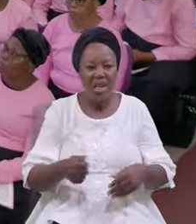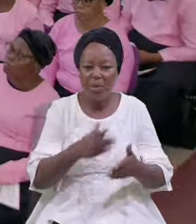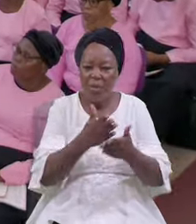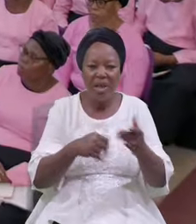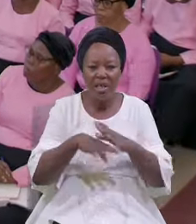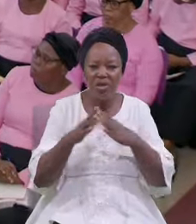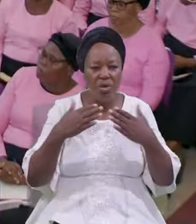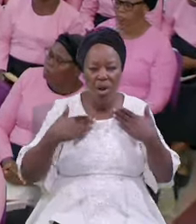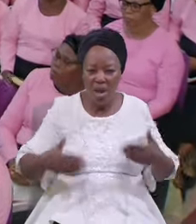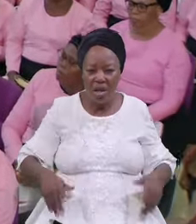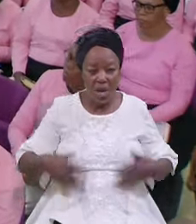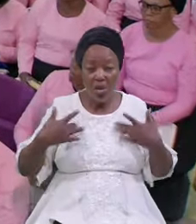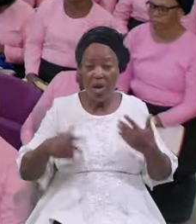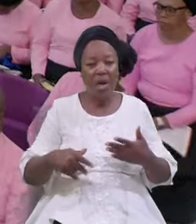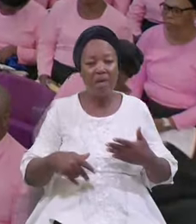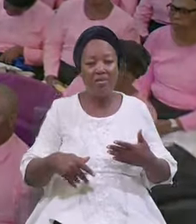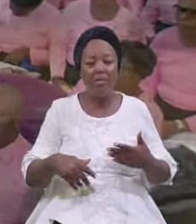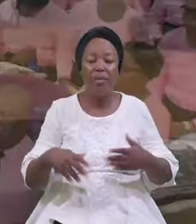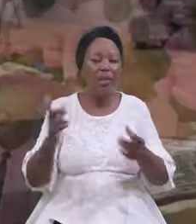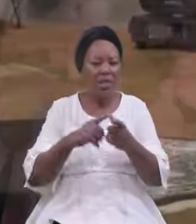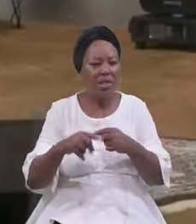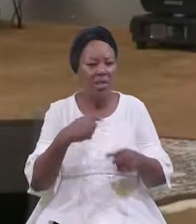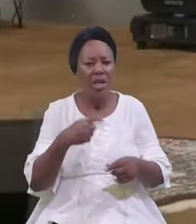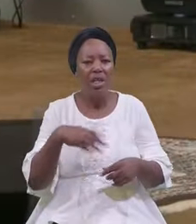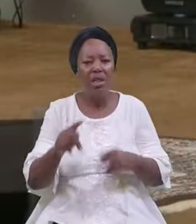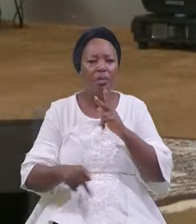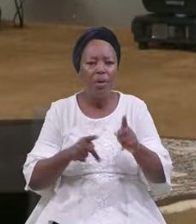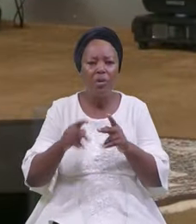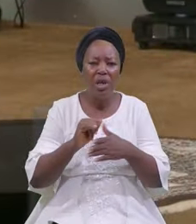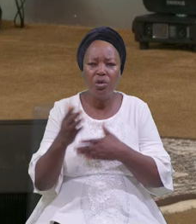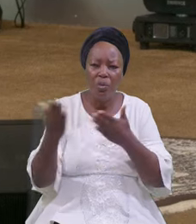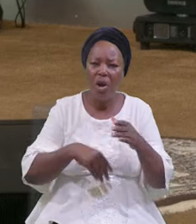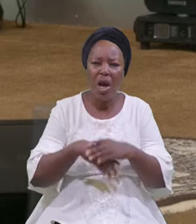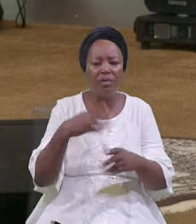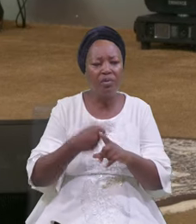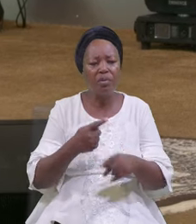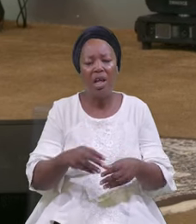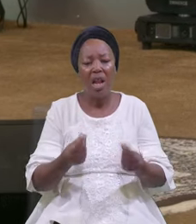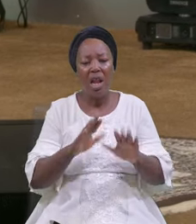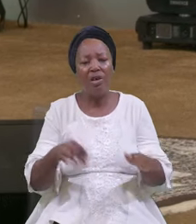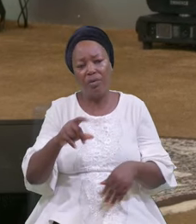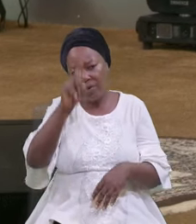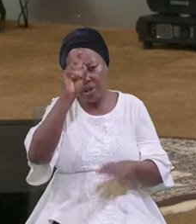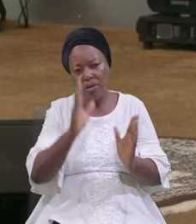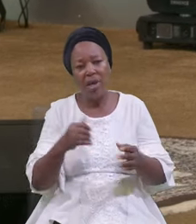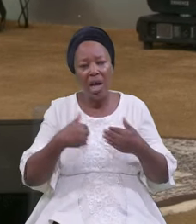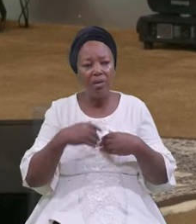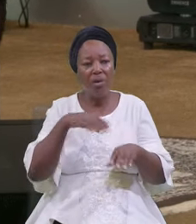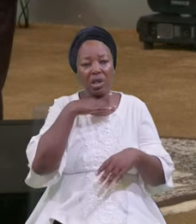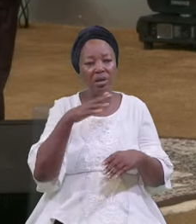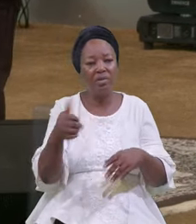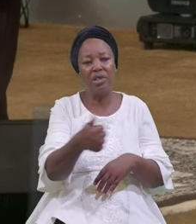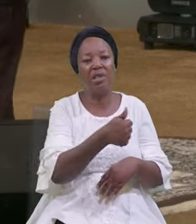life at all. He said, the people that you brought out of the land of Egypt have corrupted themselves. Look at